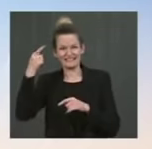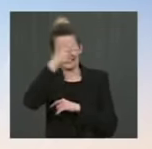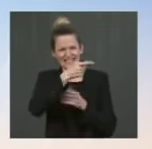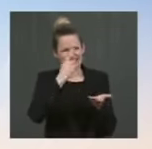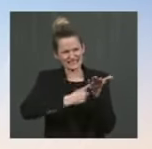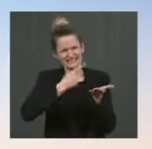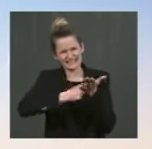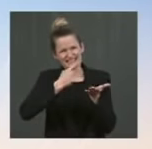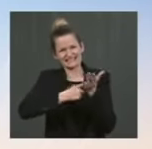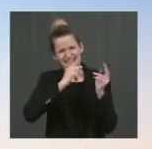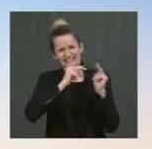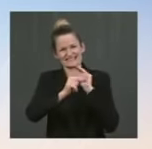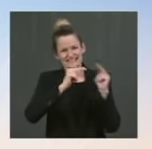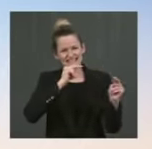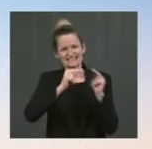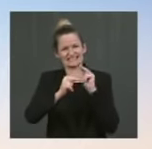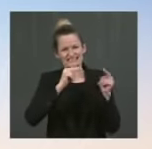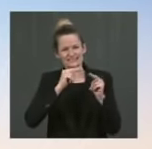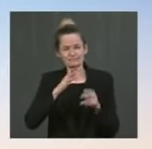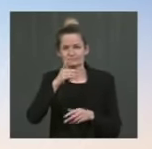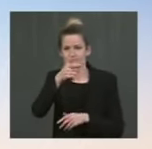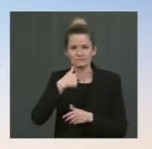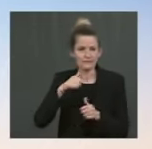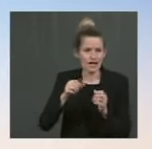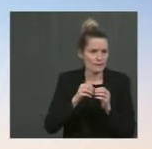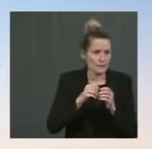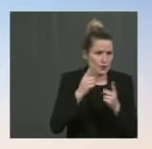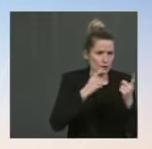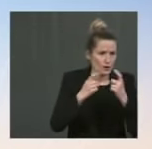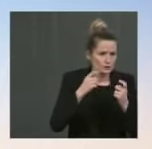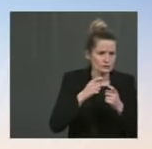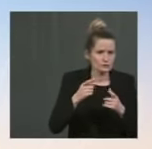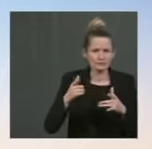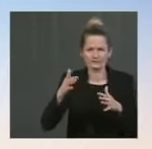we're going to keep going, Personnel Vijay. on the Go ahead, ground to Vijay. do this, Go Jim? ahead, I mean, is Vijay. that I think I the aim? answered your question. Go ahead, Vijay. Thanks, Jack.